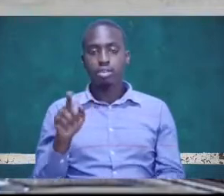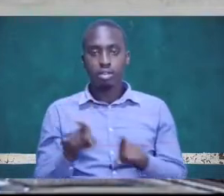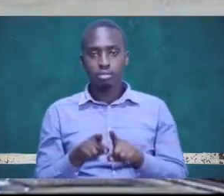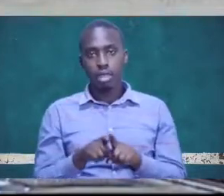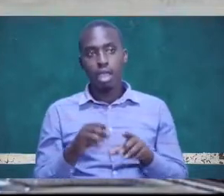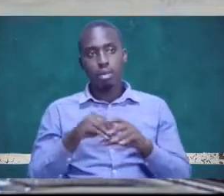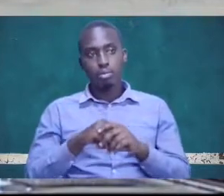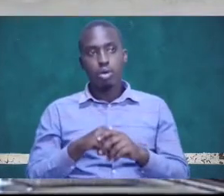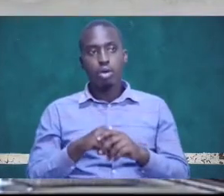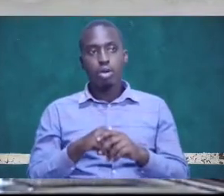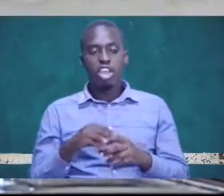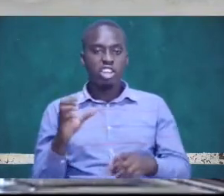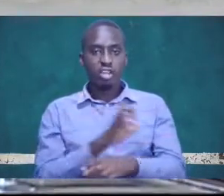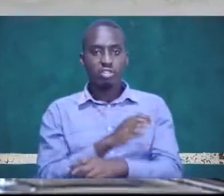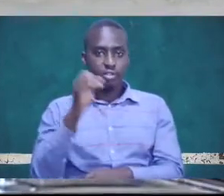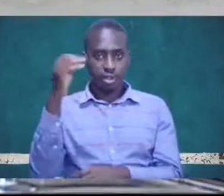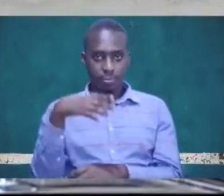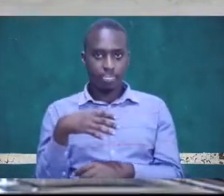saying. The energy is what now